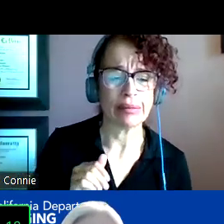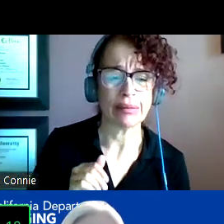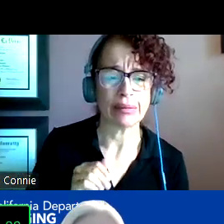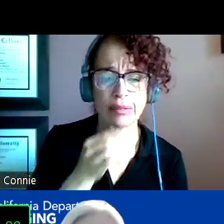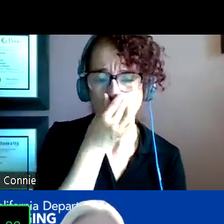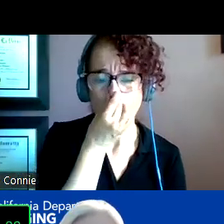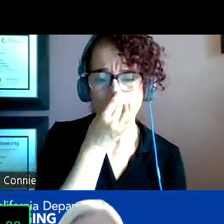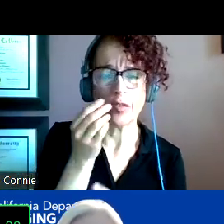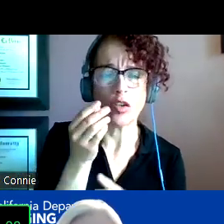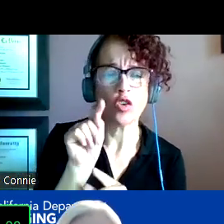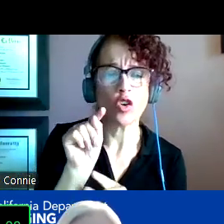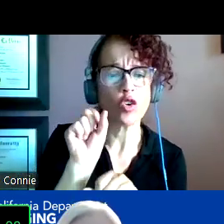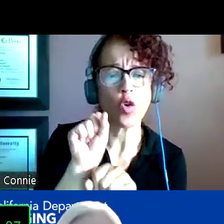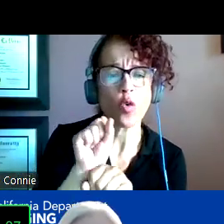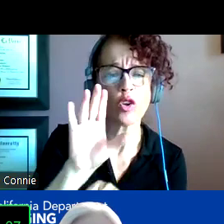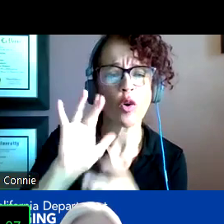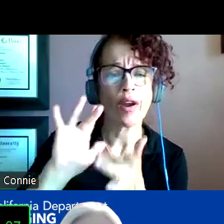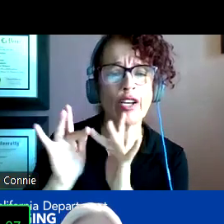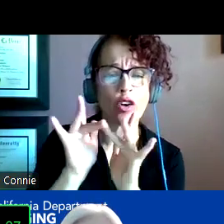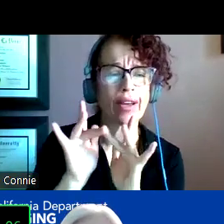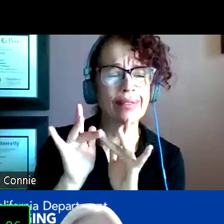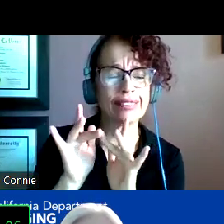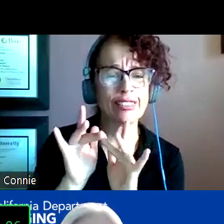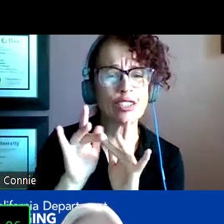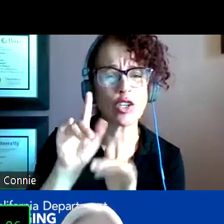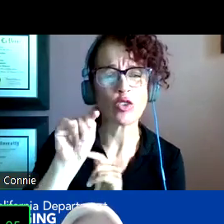Your transmission is not great.